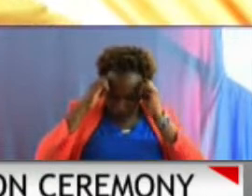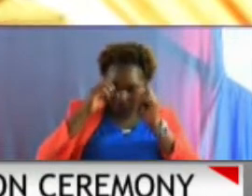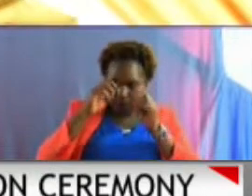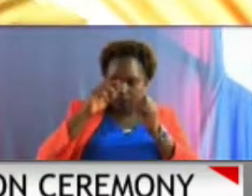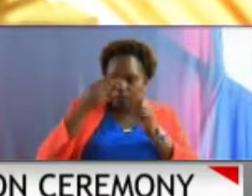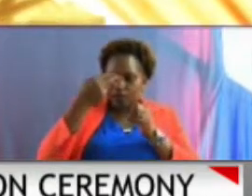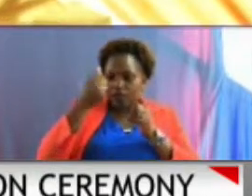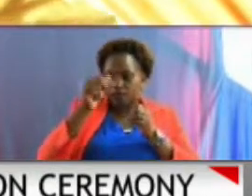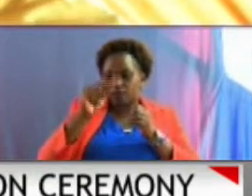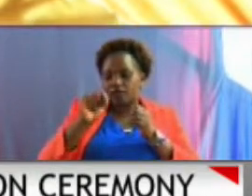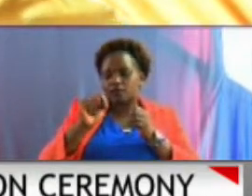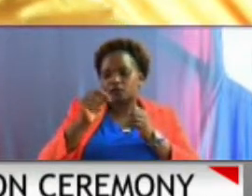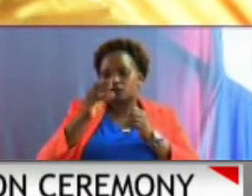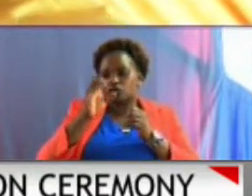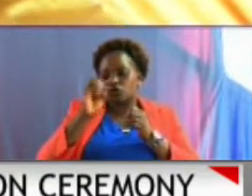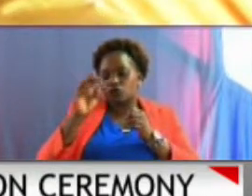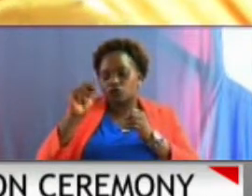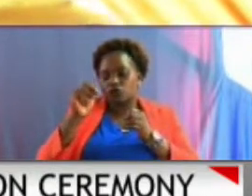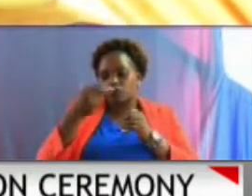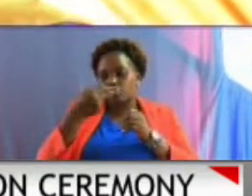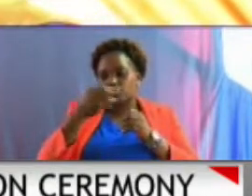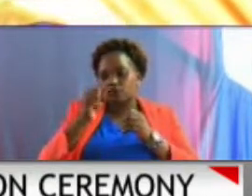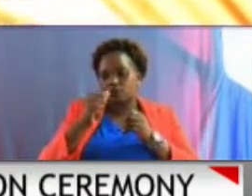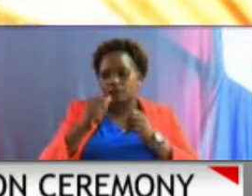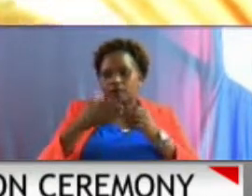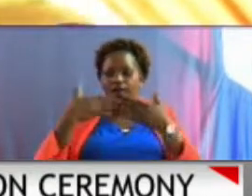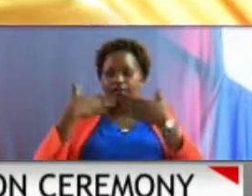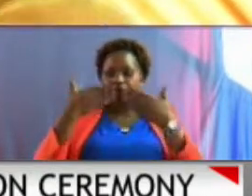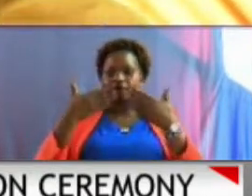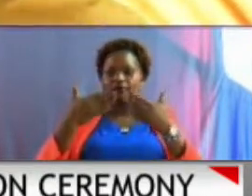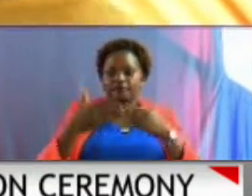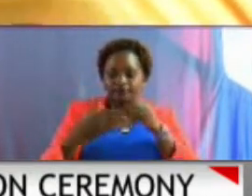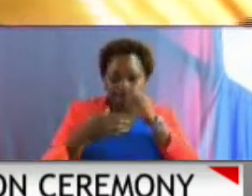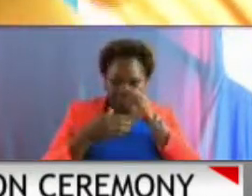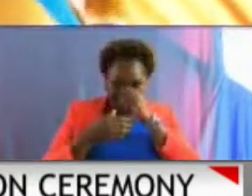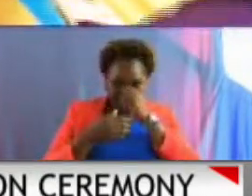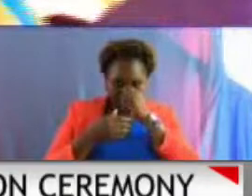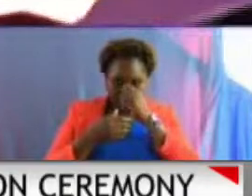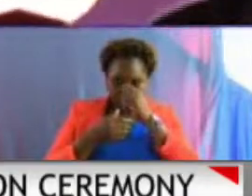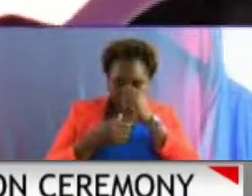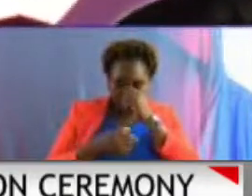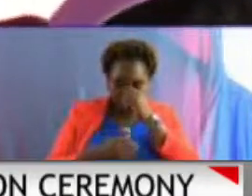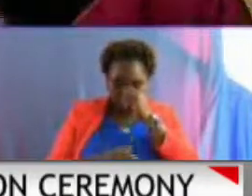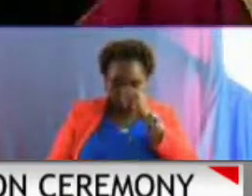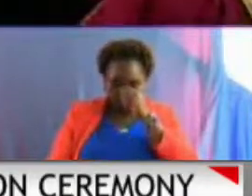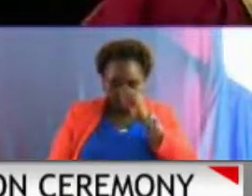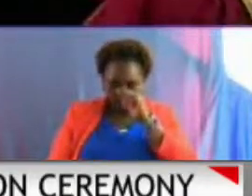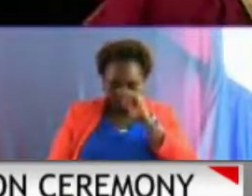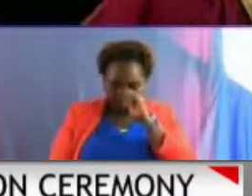Hassan, to address the congregation. Thank you very much.